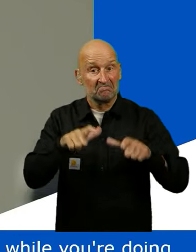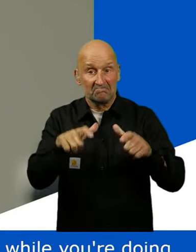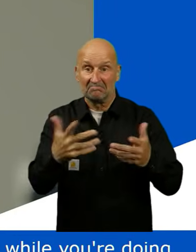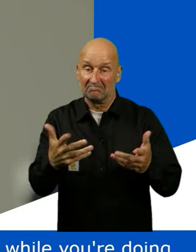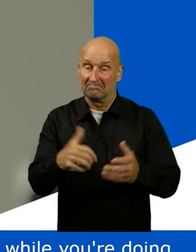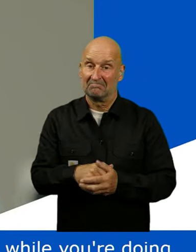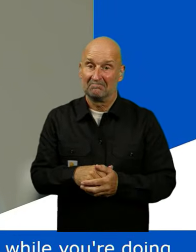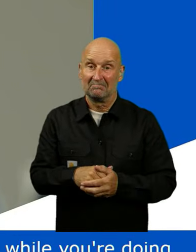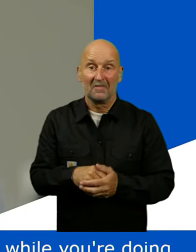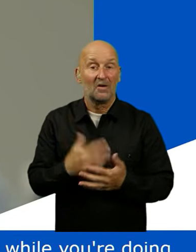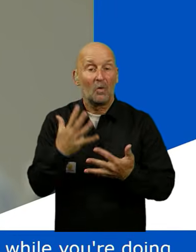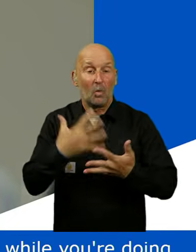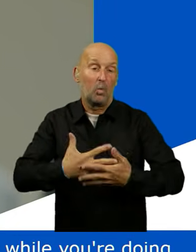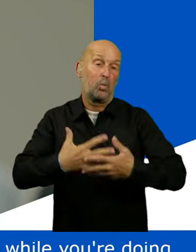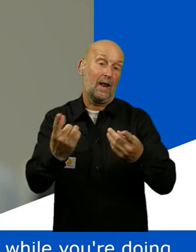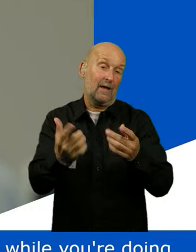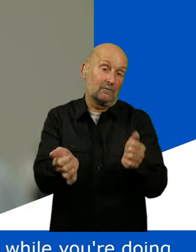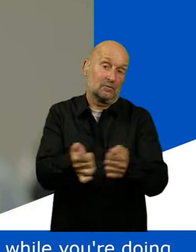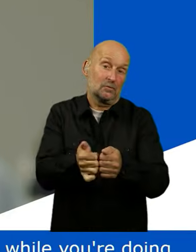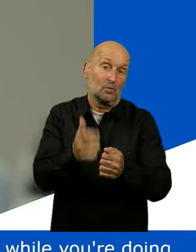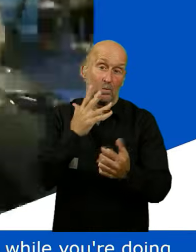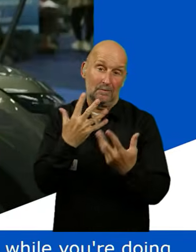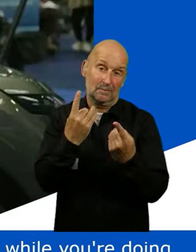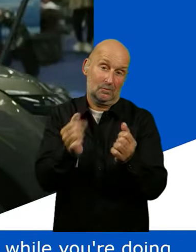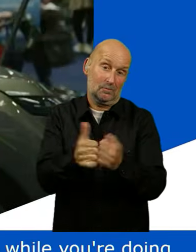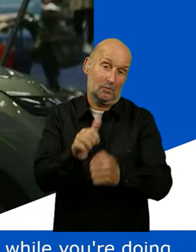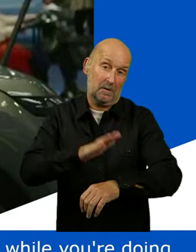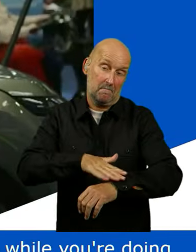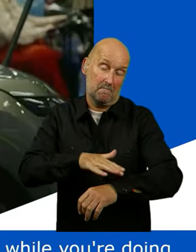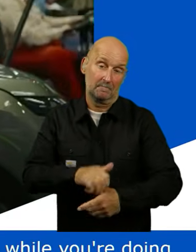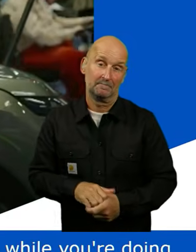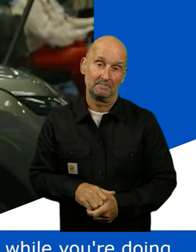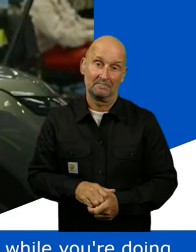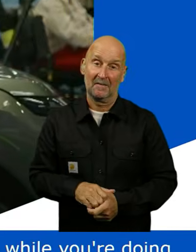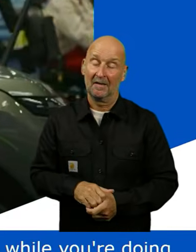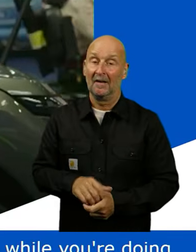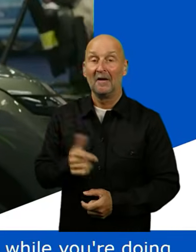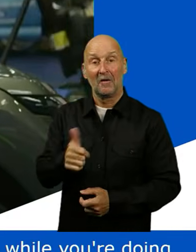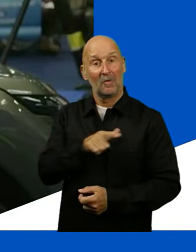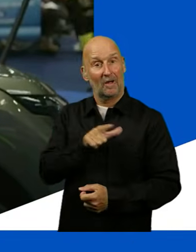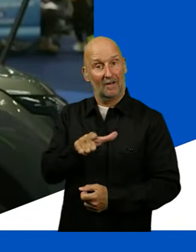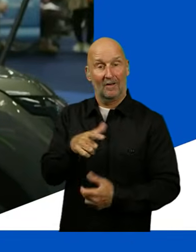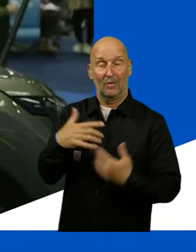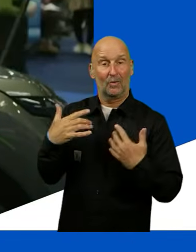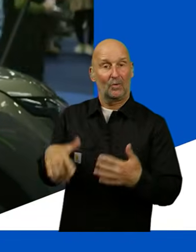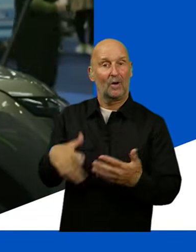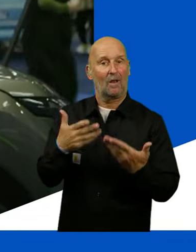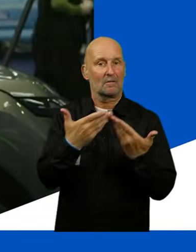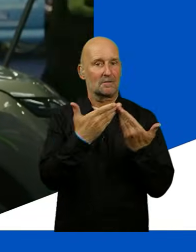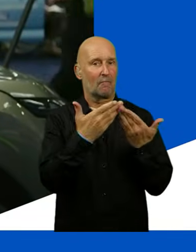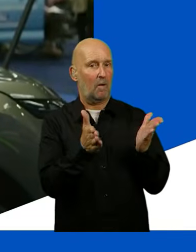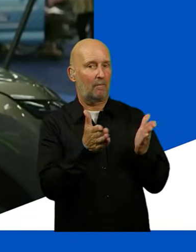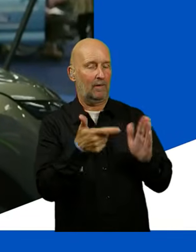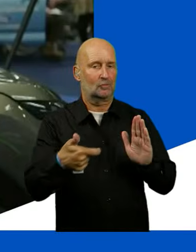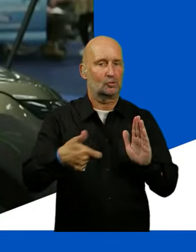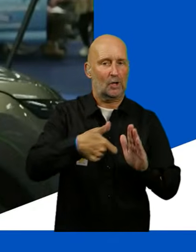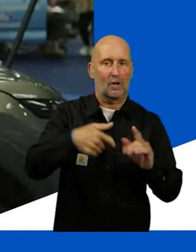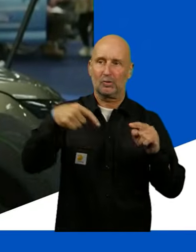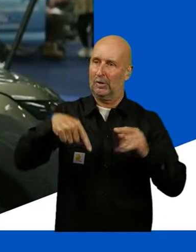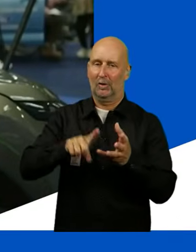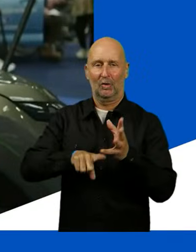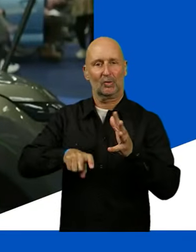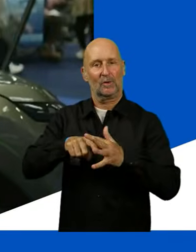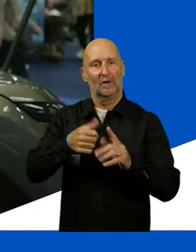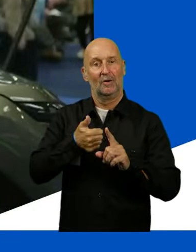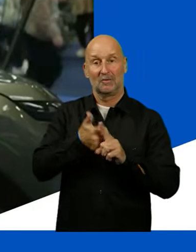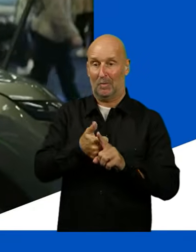Absolutely. do it just whenever you need and when it's convenient for you. Fabulous, amazing. So there's an amazing public charge network here in the United Kingdom to